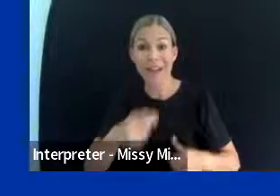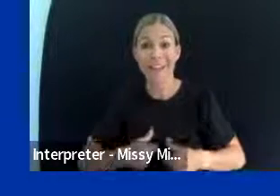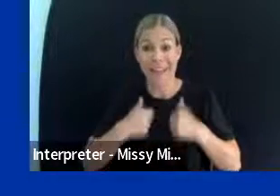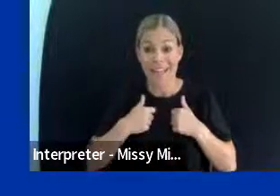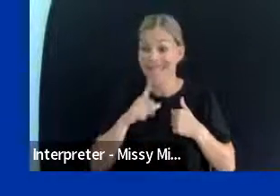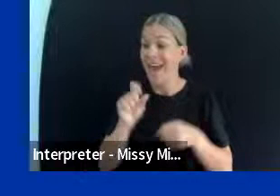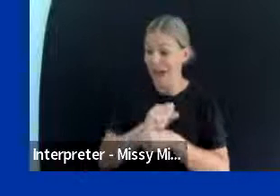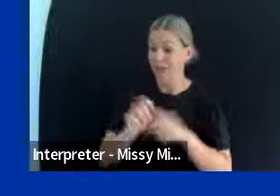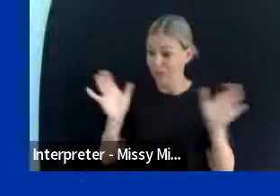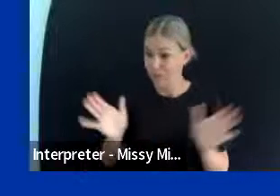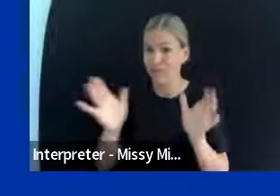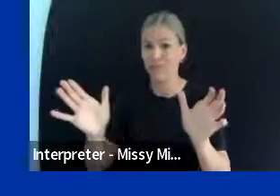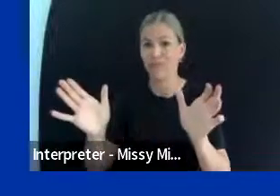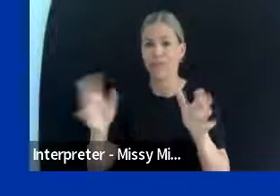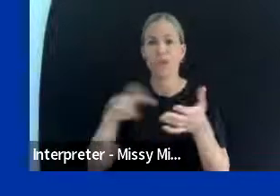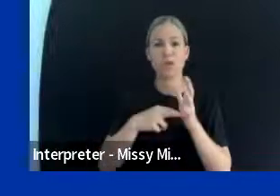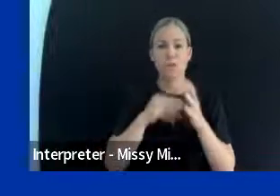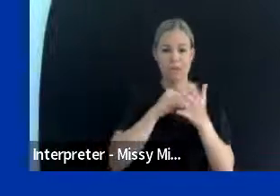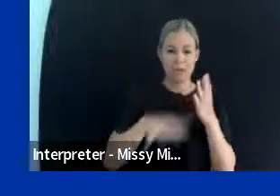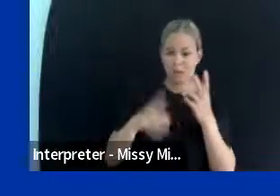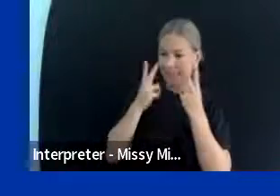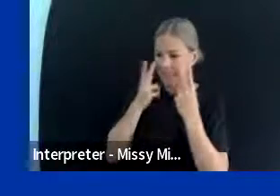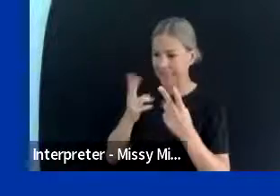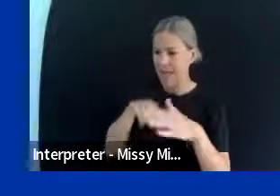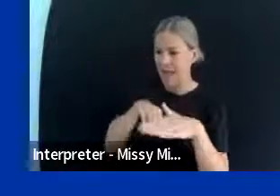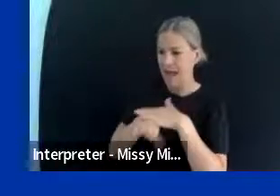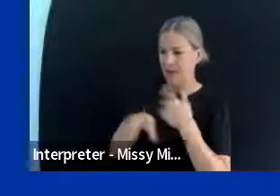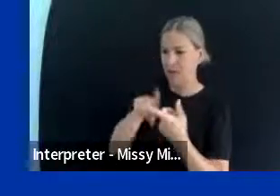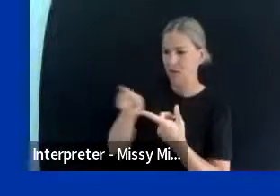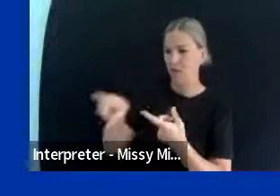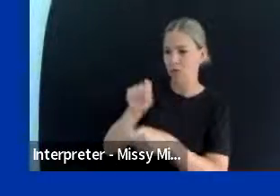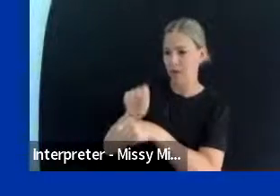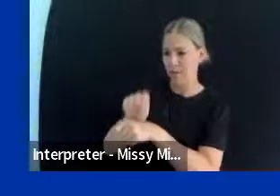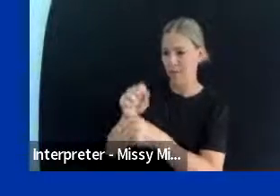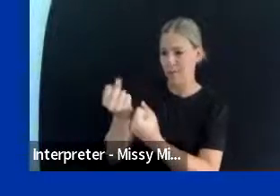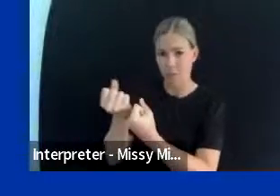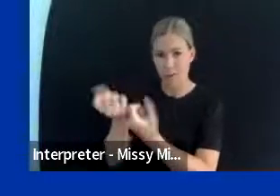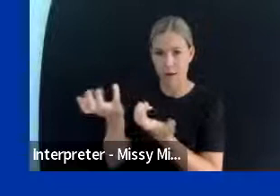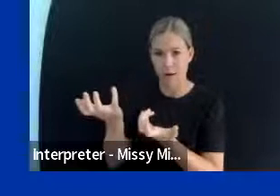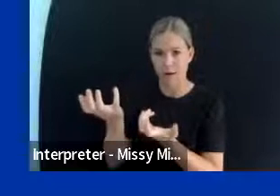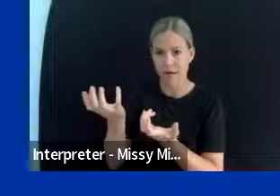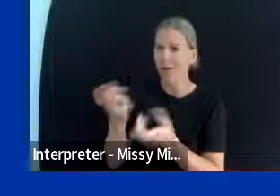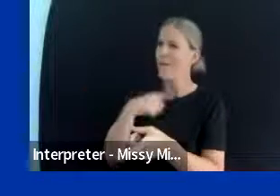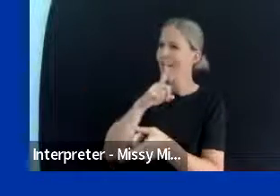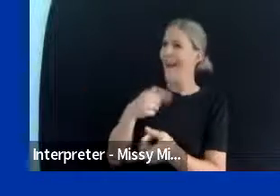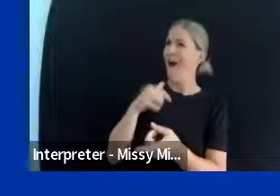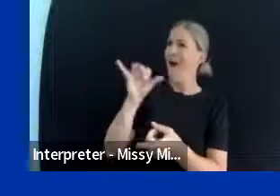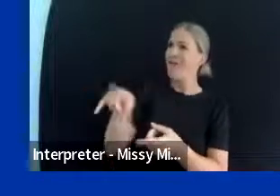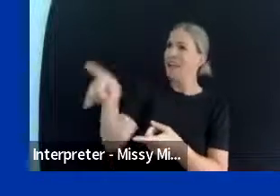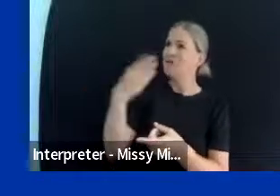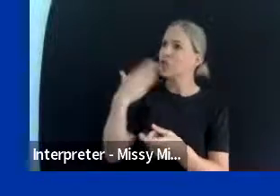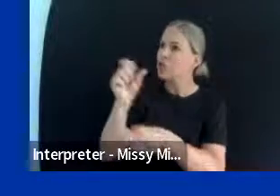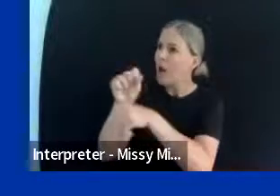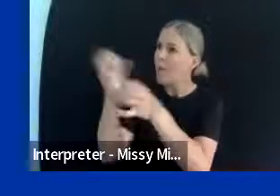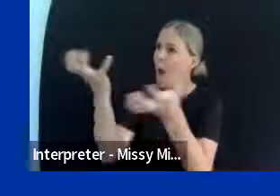see that access to employment supports and see having a real job, a good job, something they want to do is a viable option for them, and